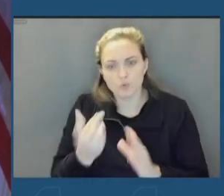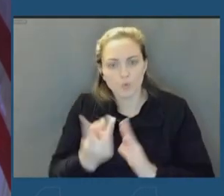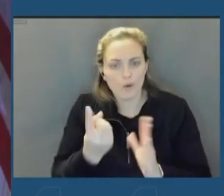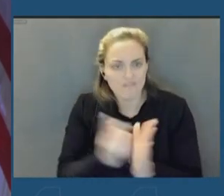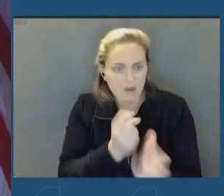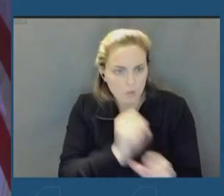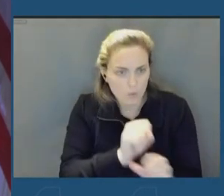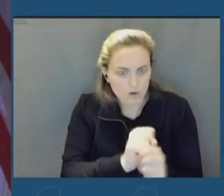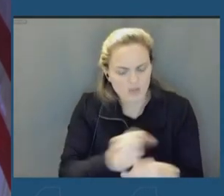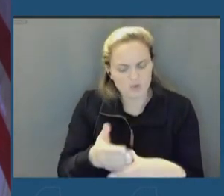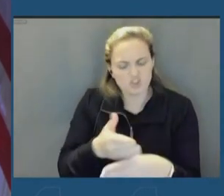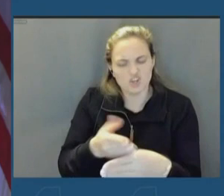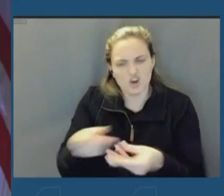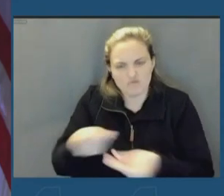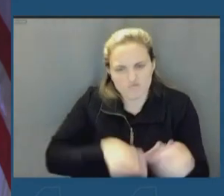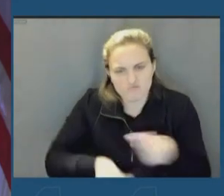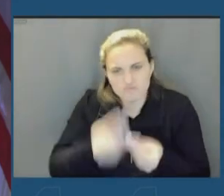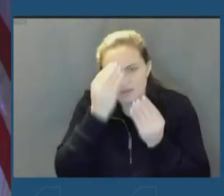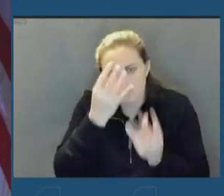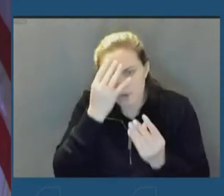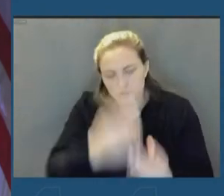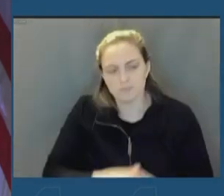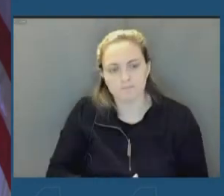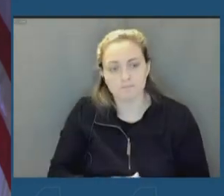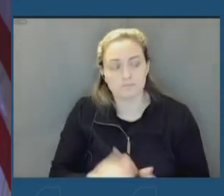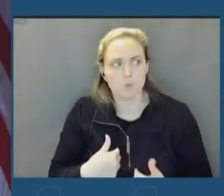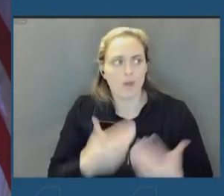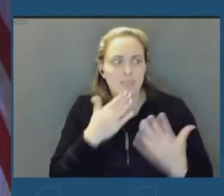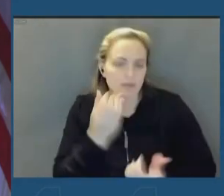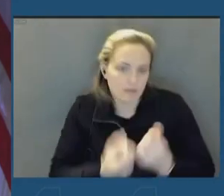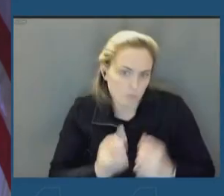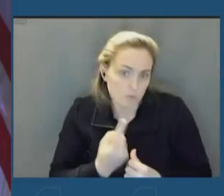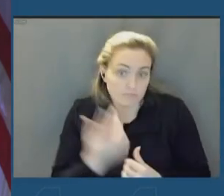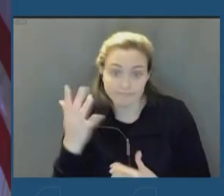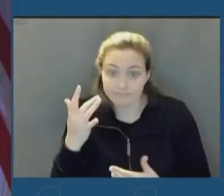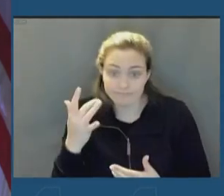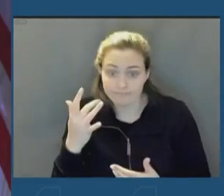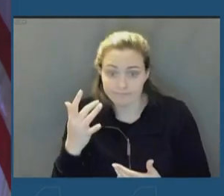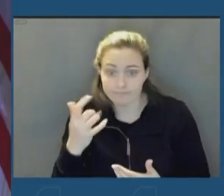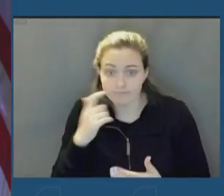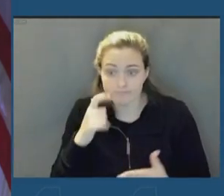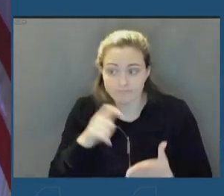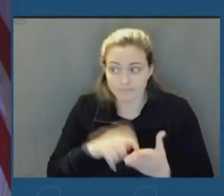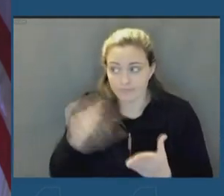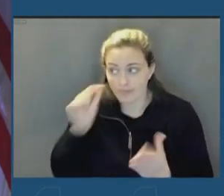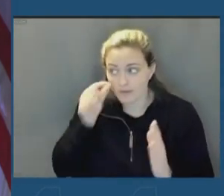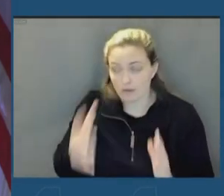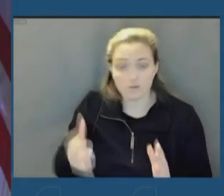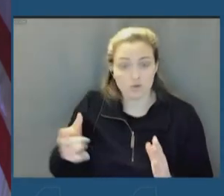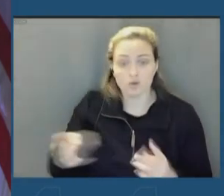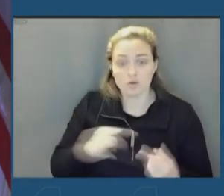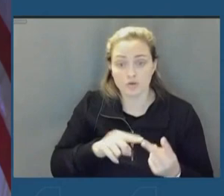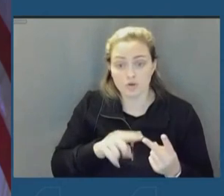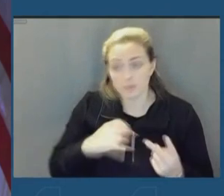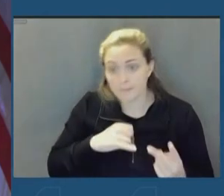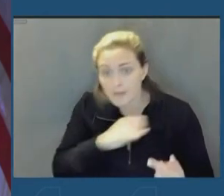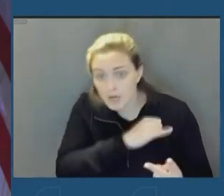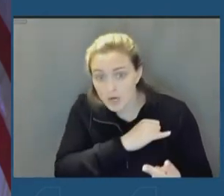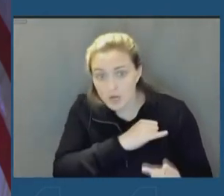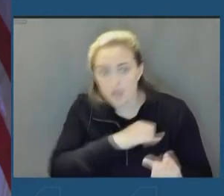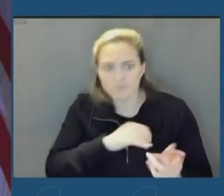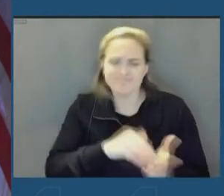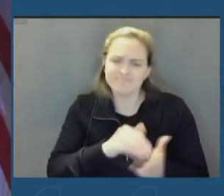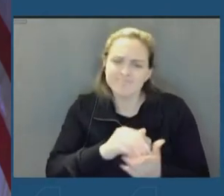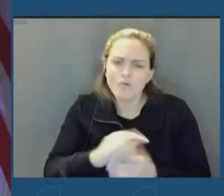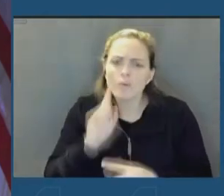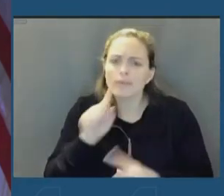information. And I thanked everyone because, as was noted by the governor, as was noted by the mayor, too often when we think